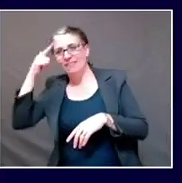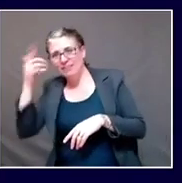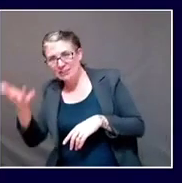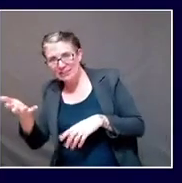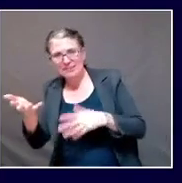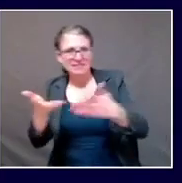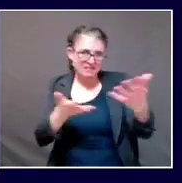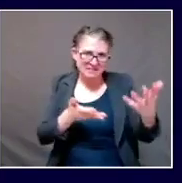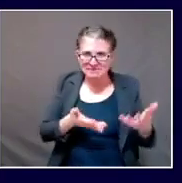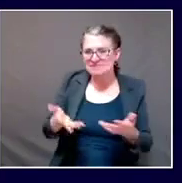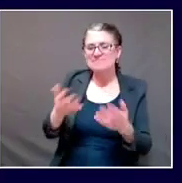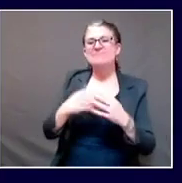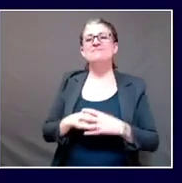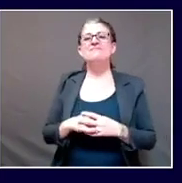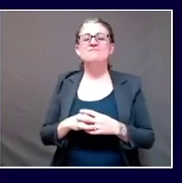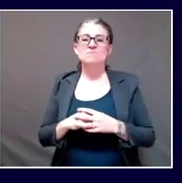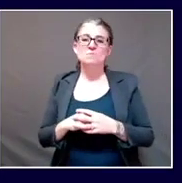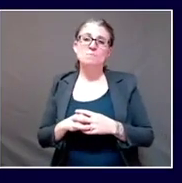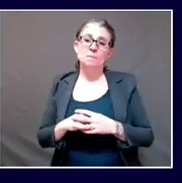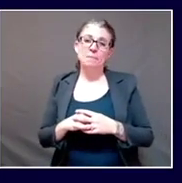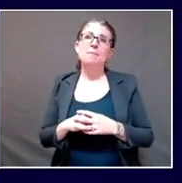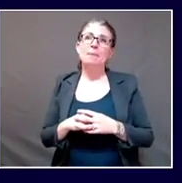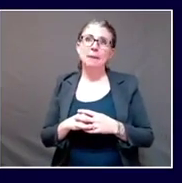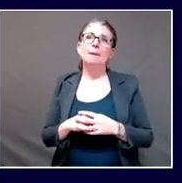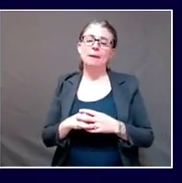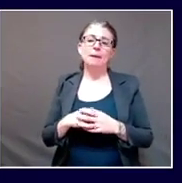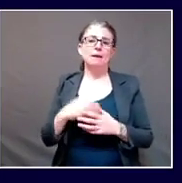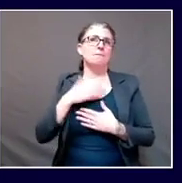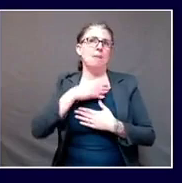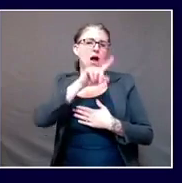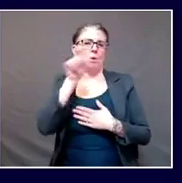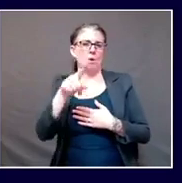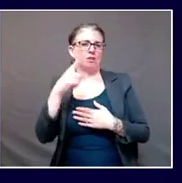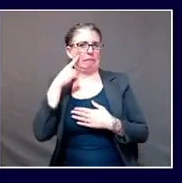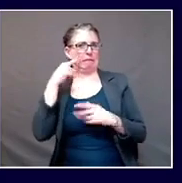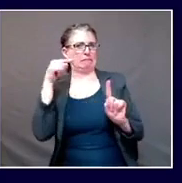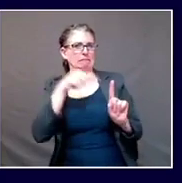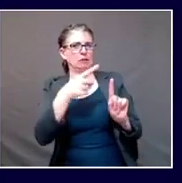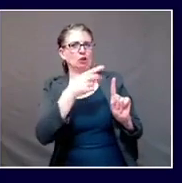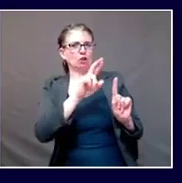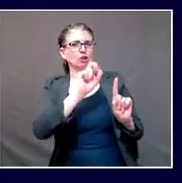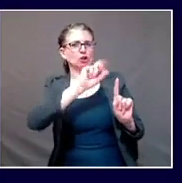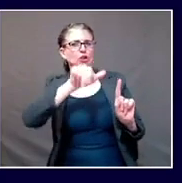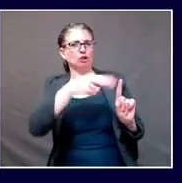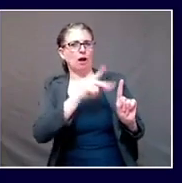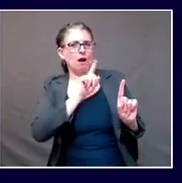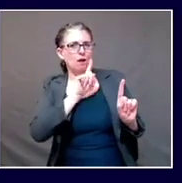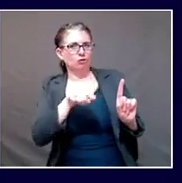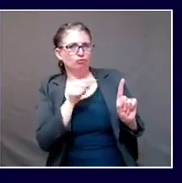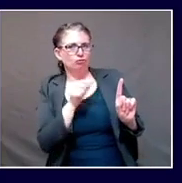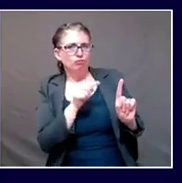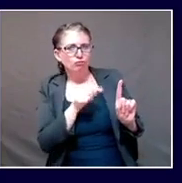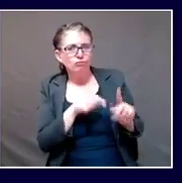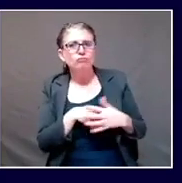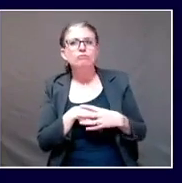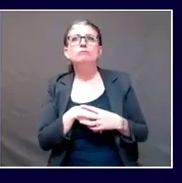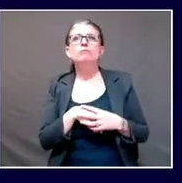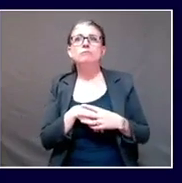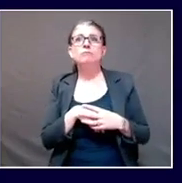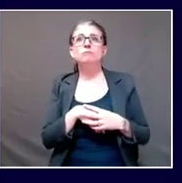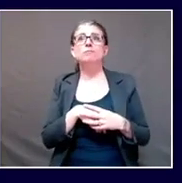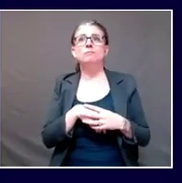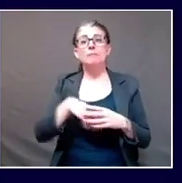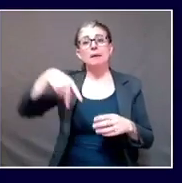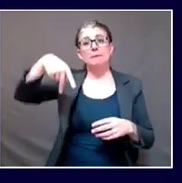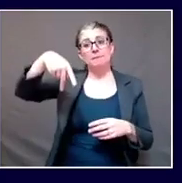that maybe are for Dr. Shaw. It's about the first allocation of the Pfizer vaccine. I,